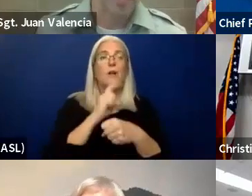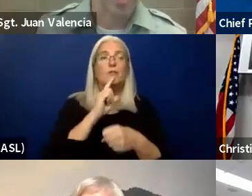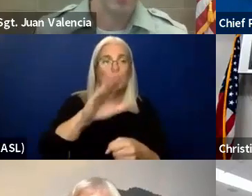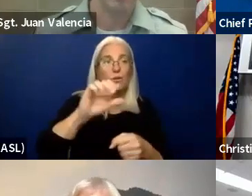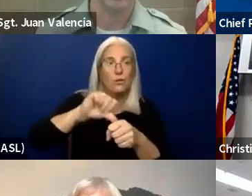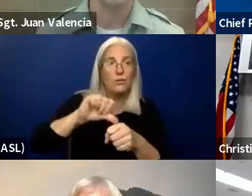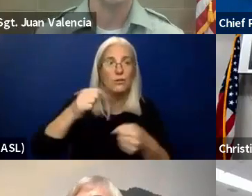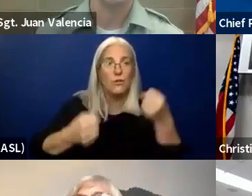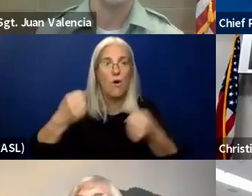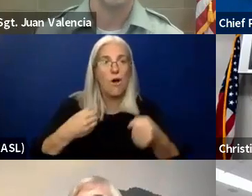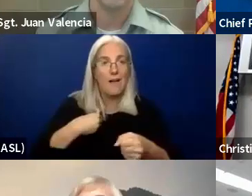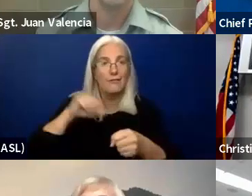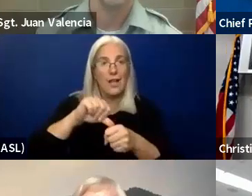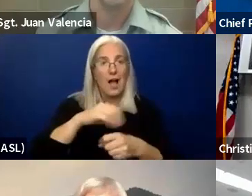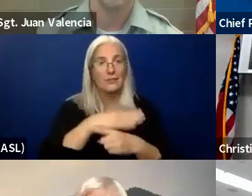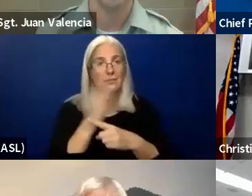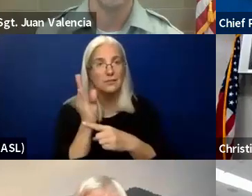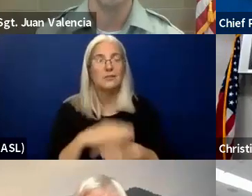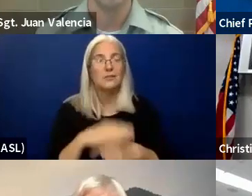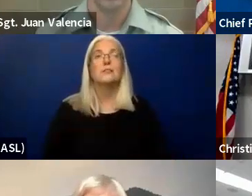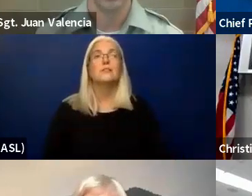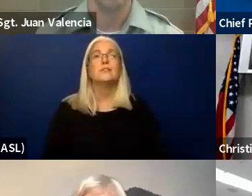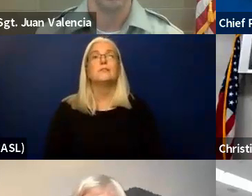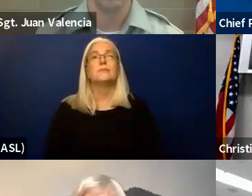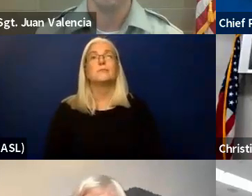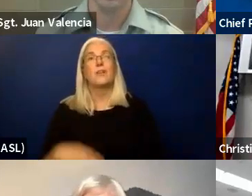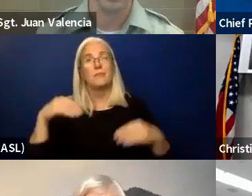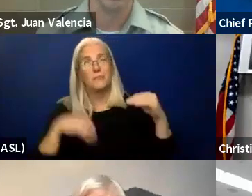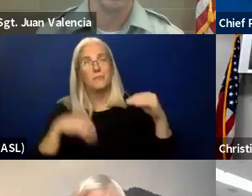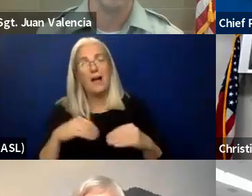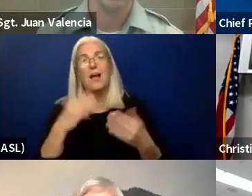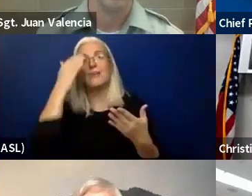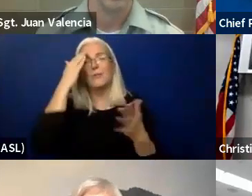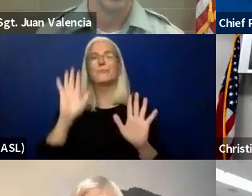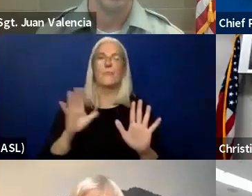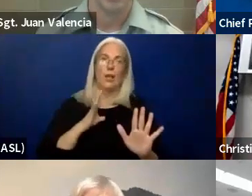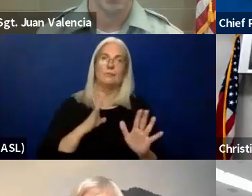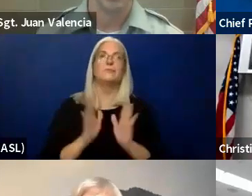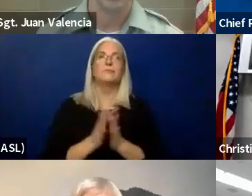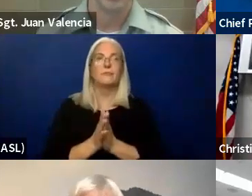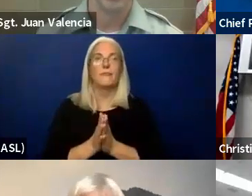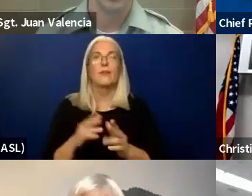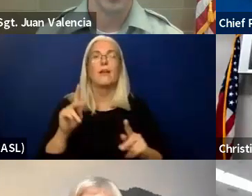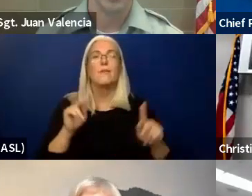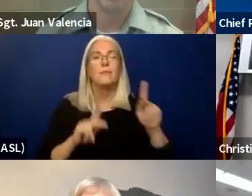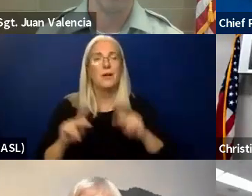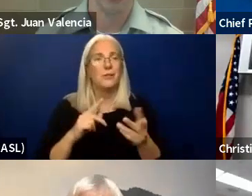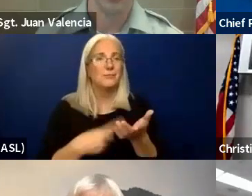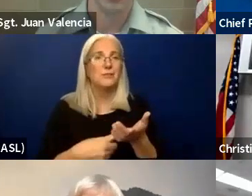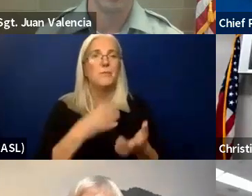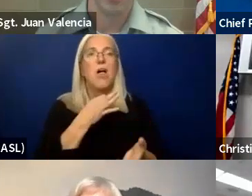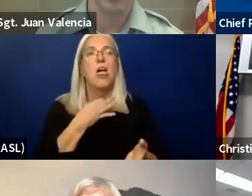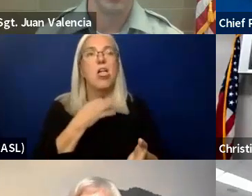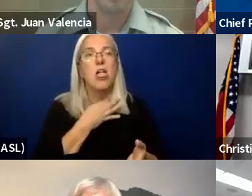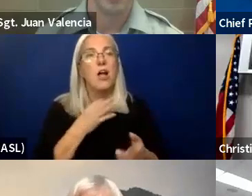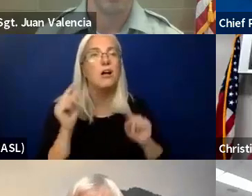I know it's been brought up, but disaster tourism. If you don't live in the area and you're trying to go and get